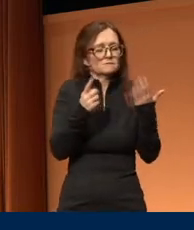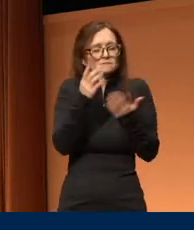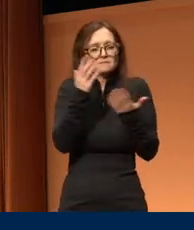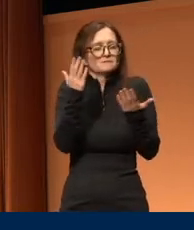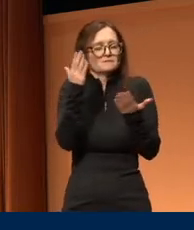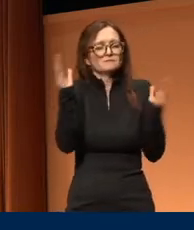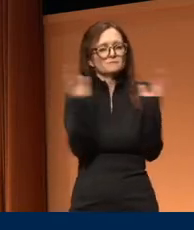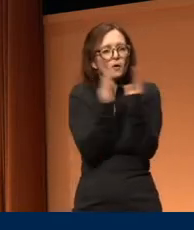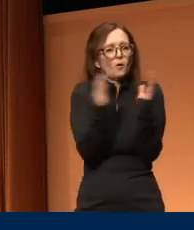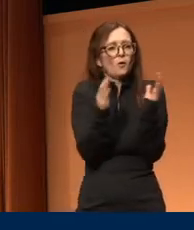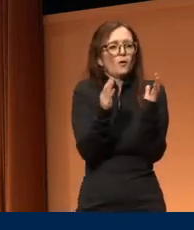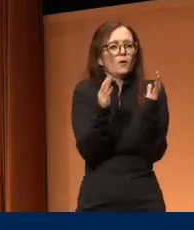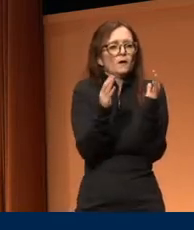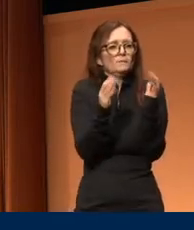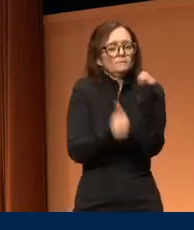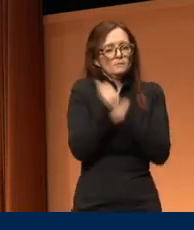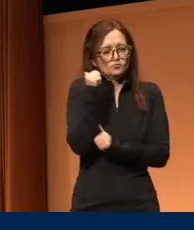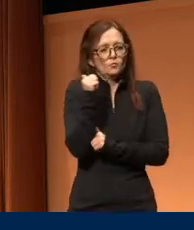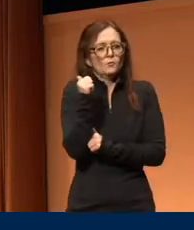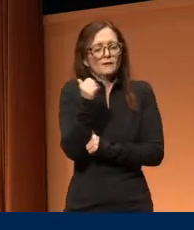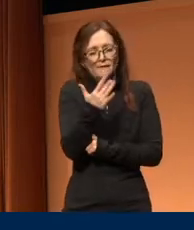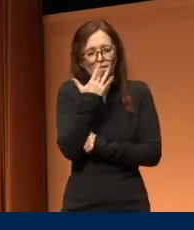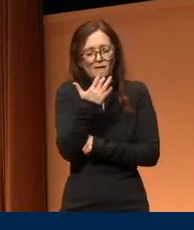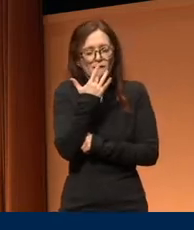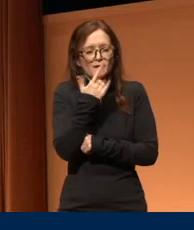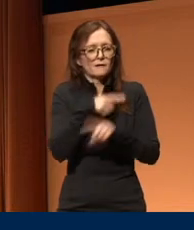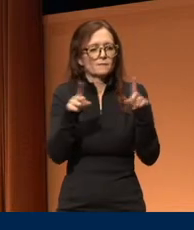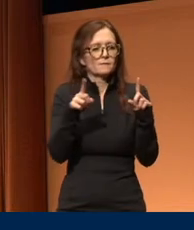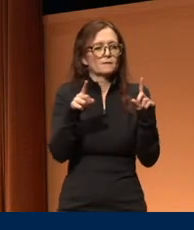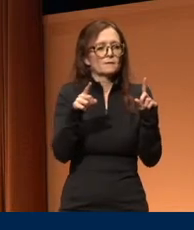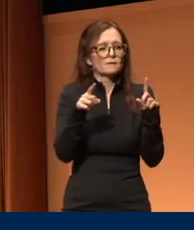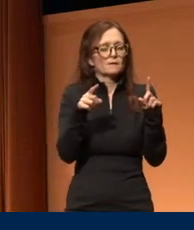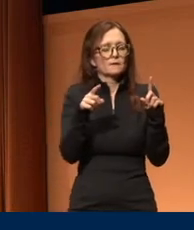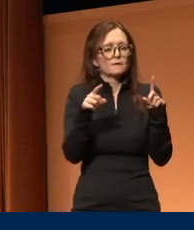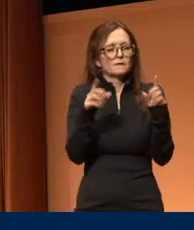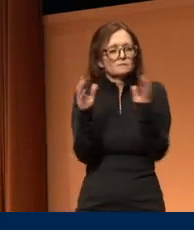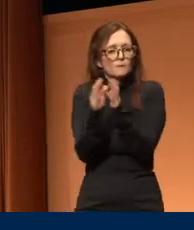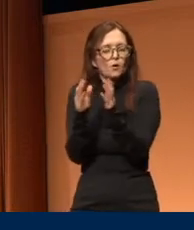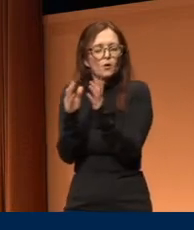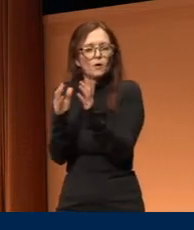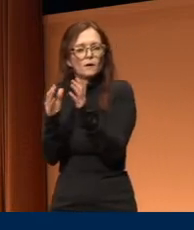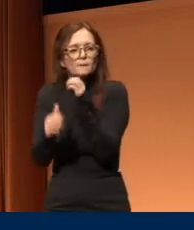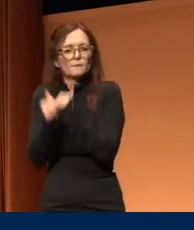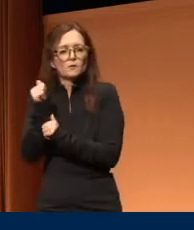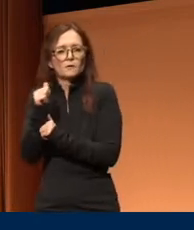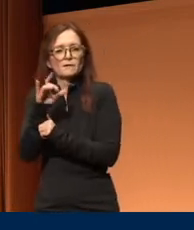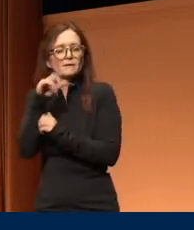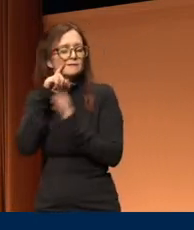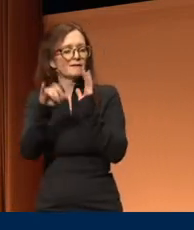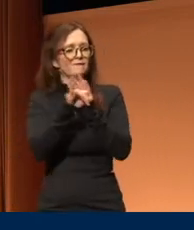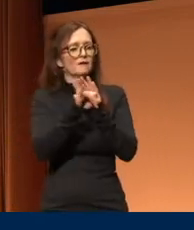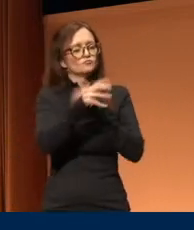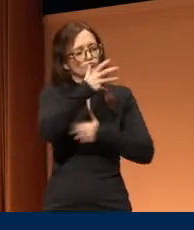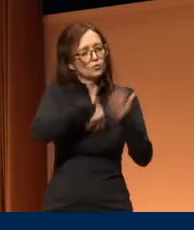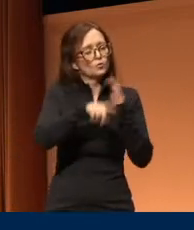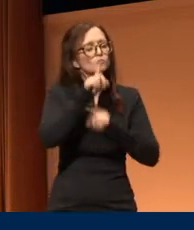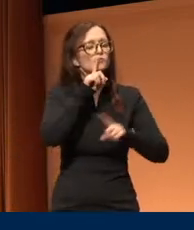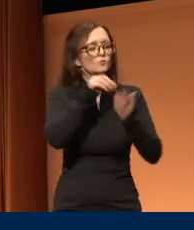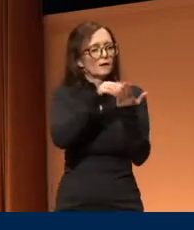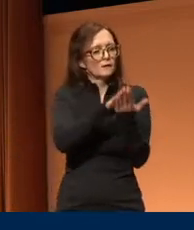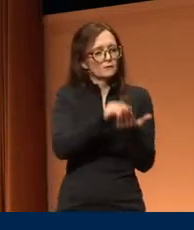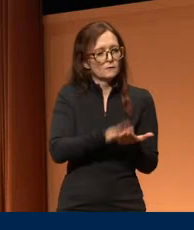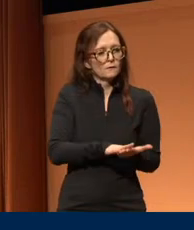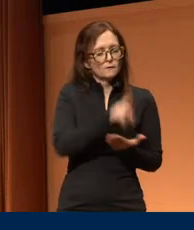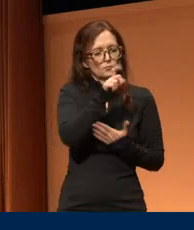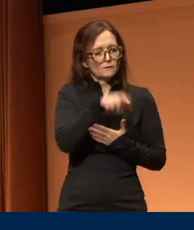a small majority was in favor at the beginning. That small majority, as identified through researchers' questionnaires, was arguably